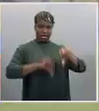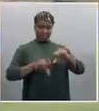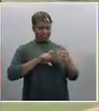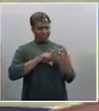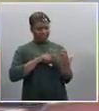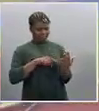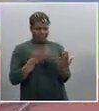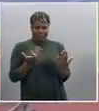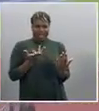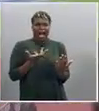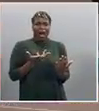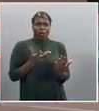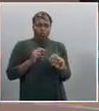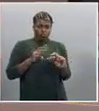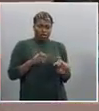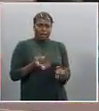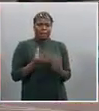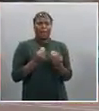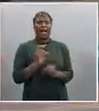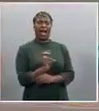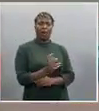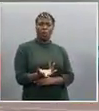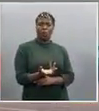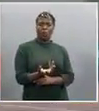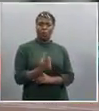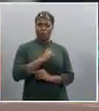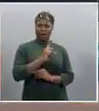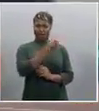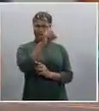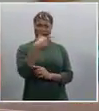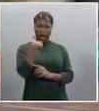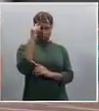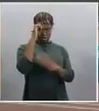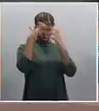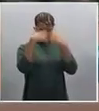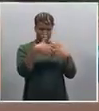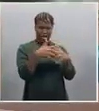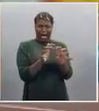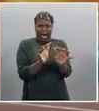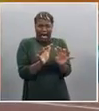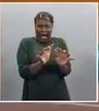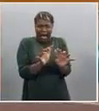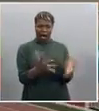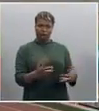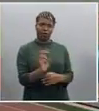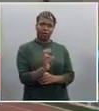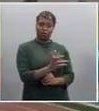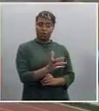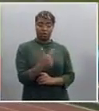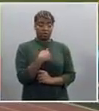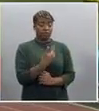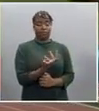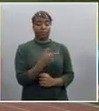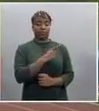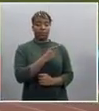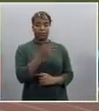aspect. And also just the science behind this has been questioned in academic journals. So from that point of view, they